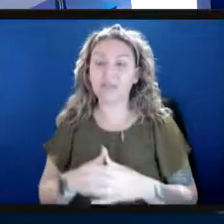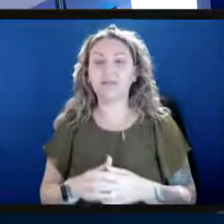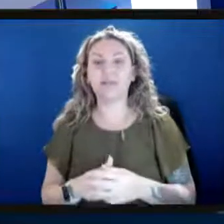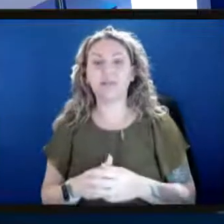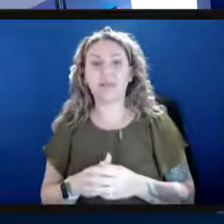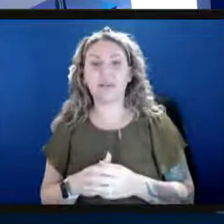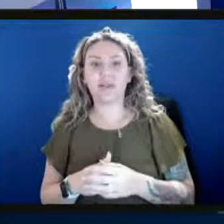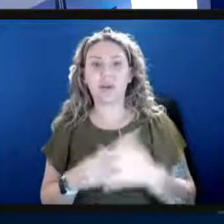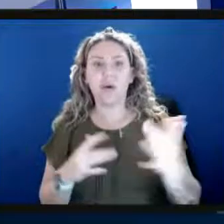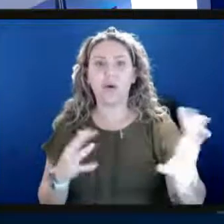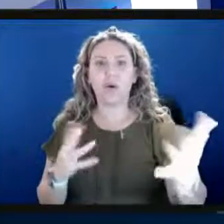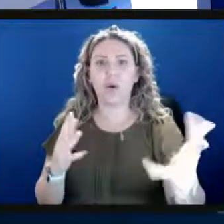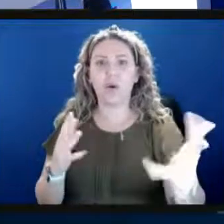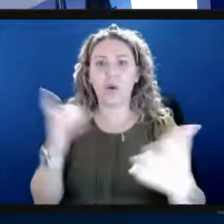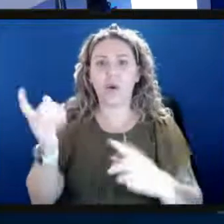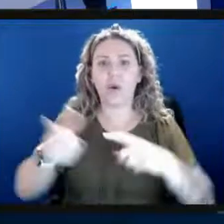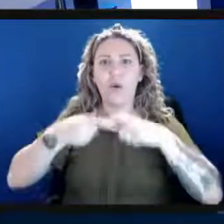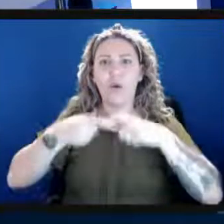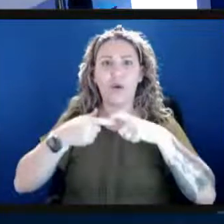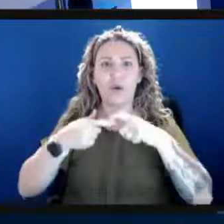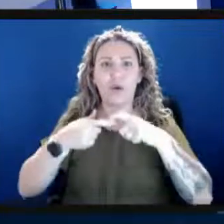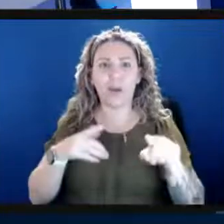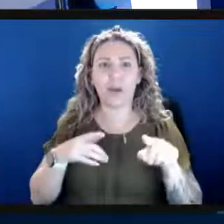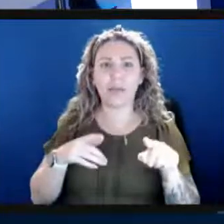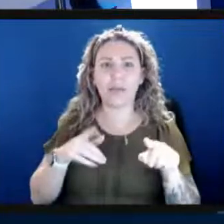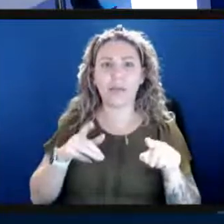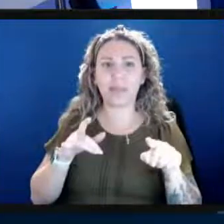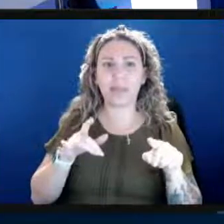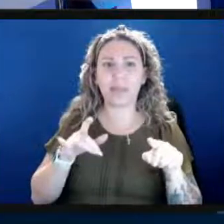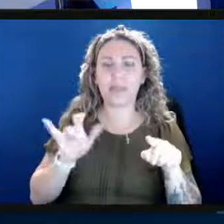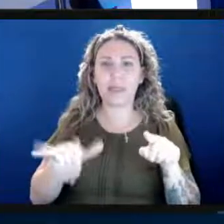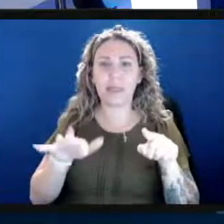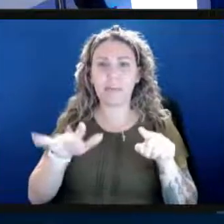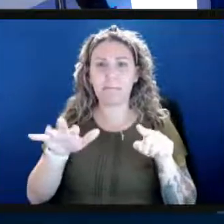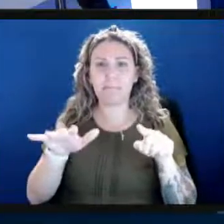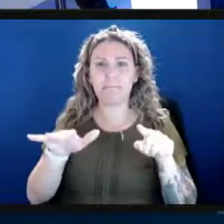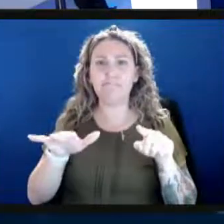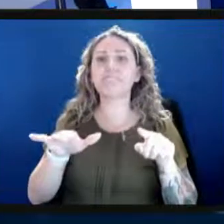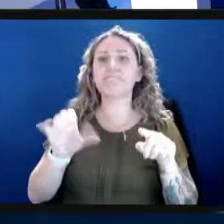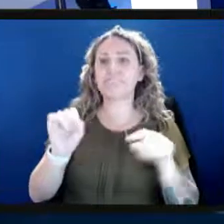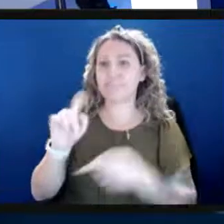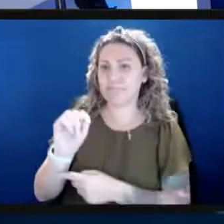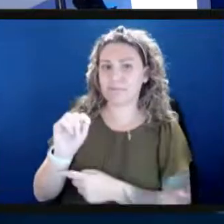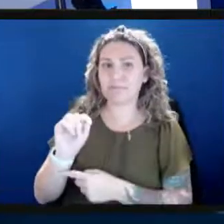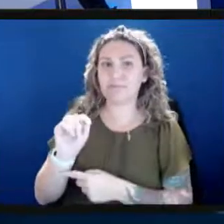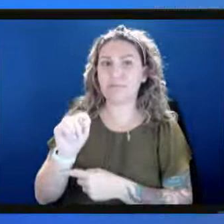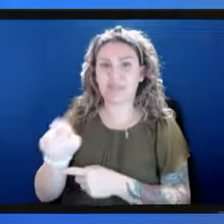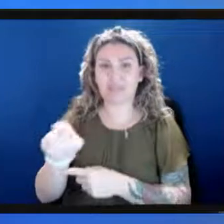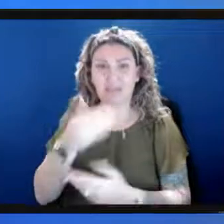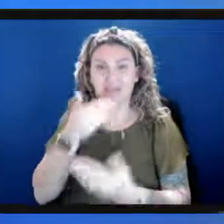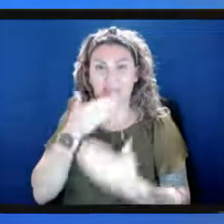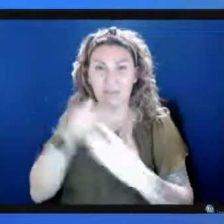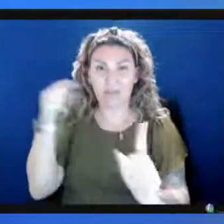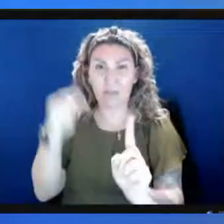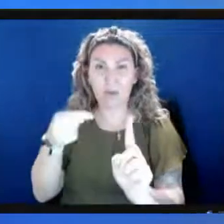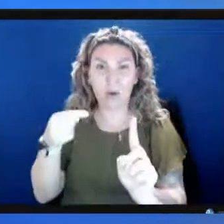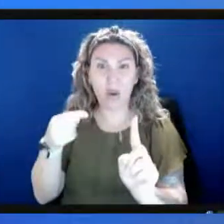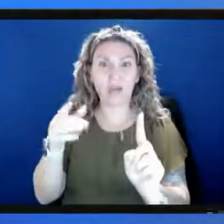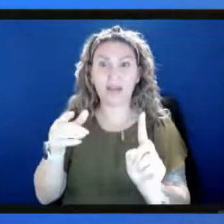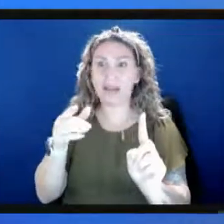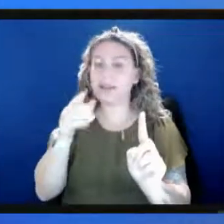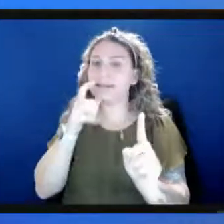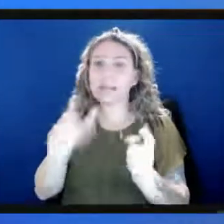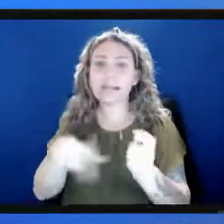Polo. Hold on, Alexis, I think. That's why I think Sergeant Bakina made a very good point, though. This is not certain